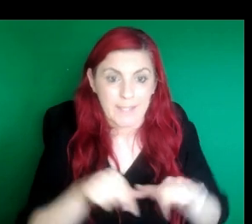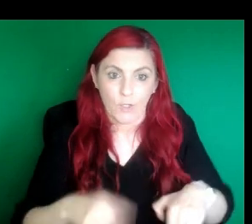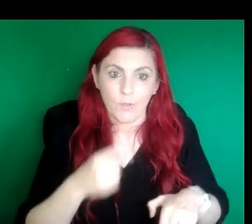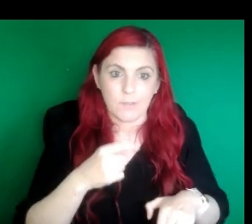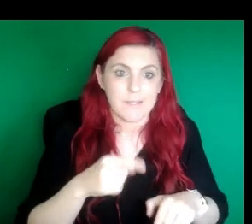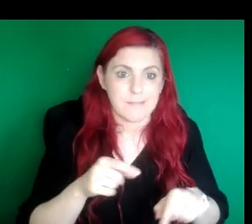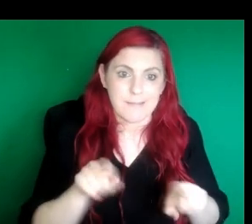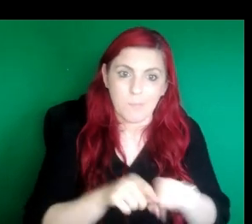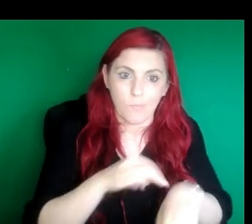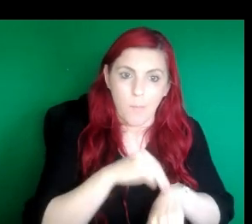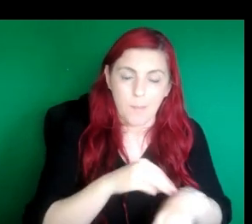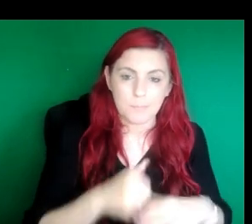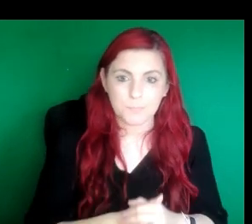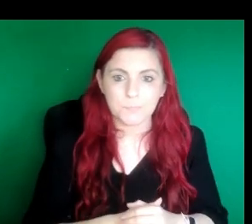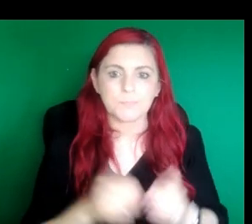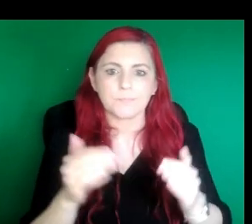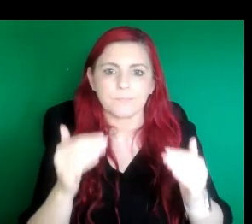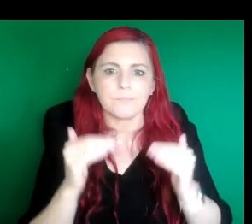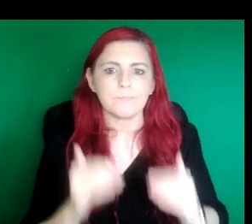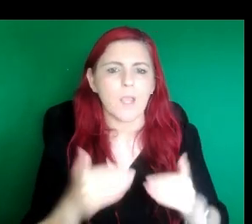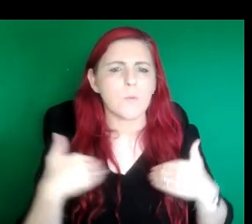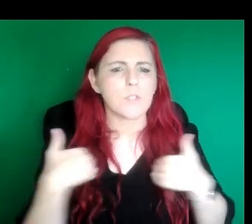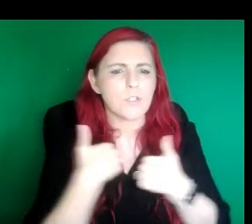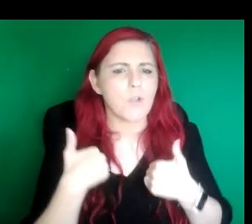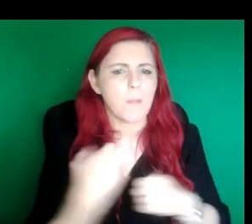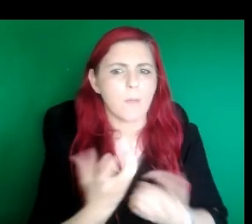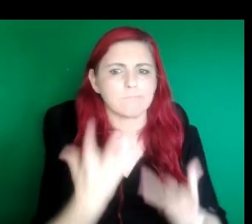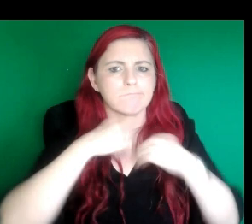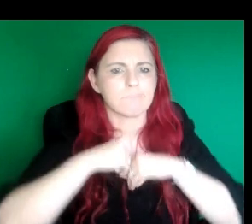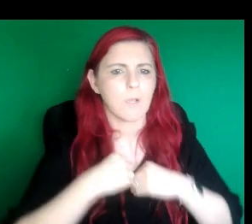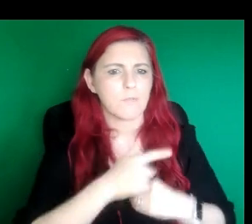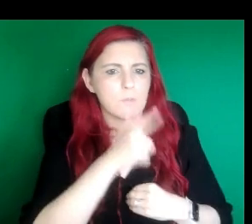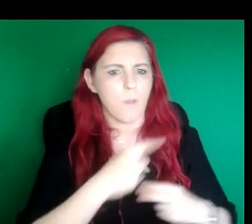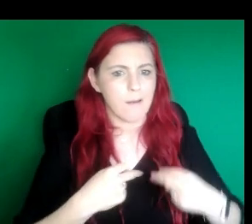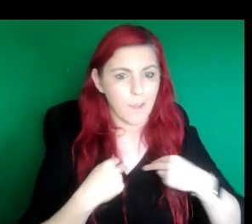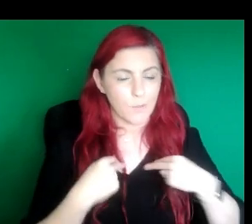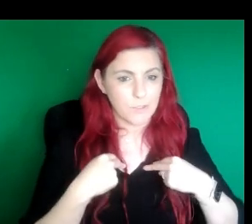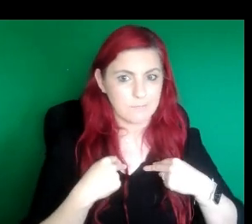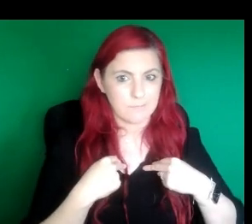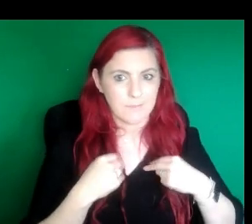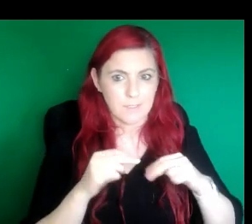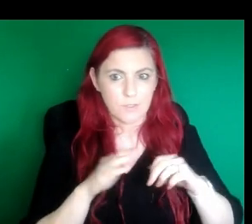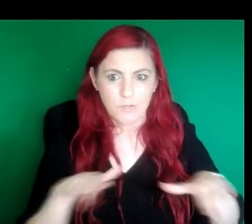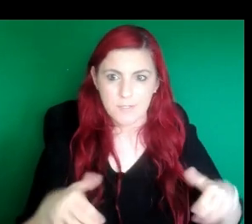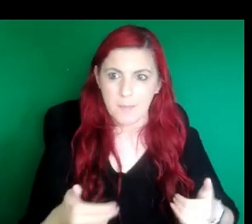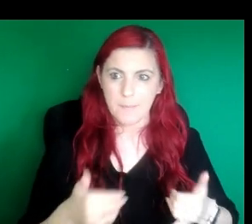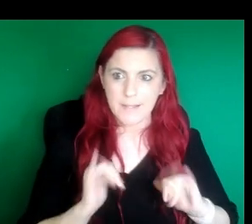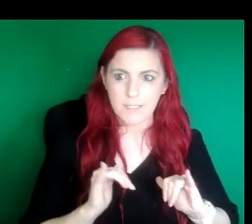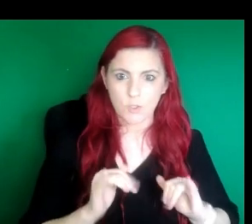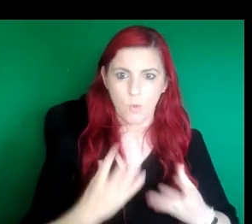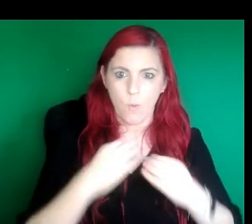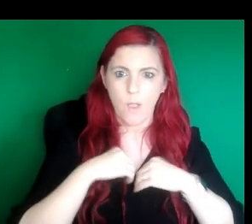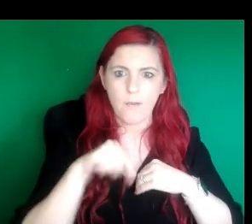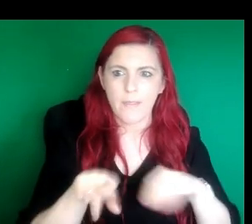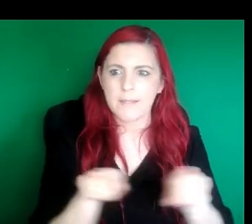problem. There was worry about spoken language acquisition, so children's ability to acquire spoken language, and the illusion of choice